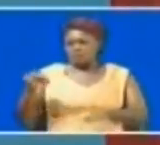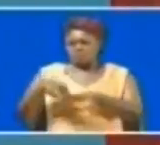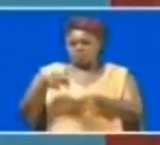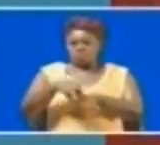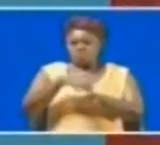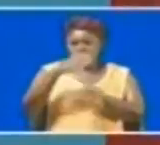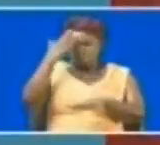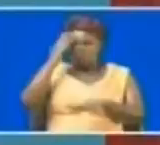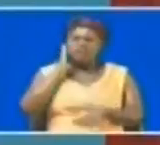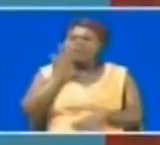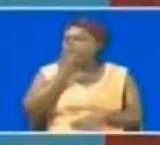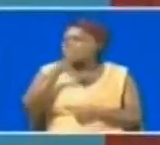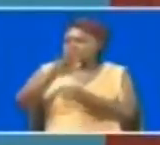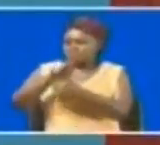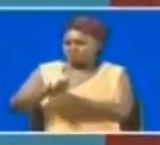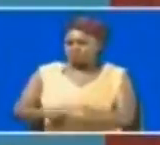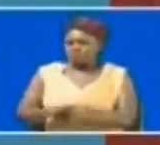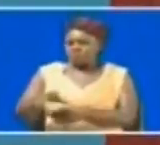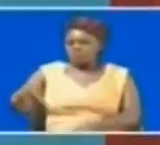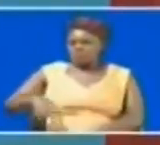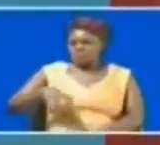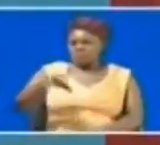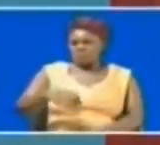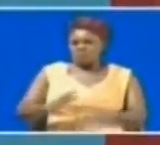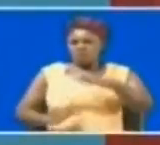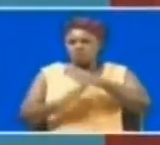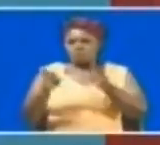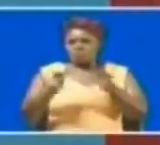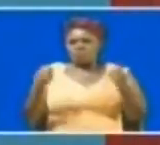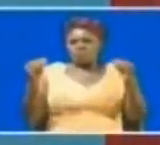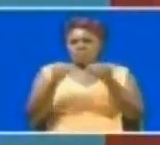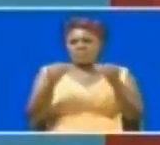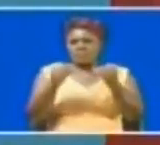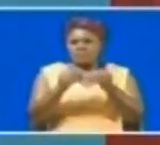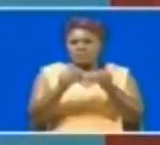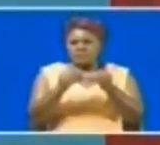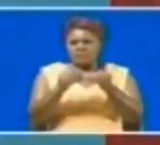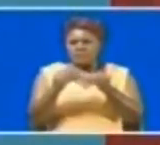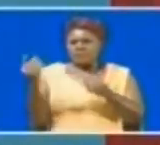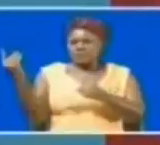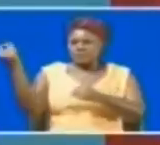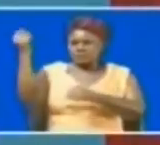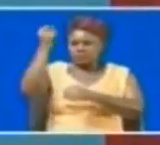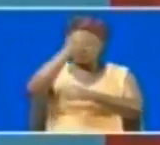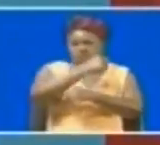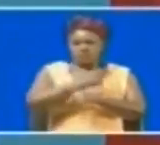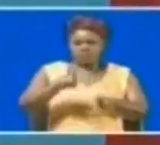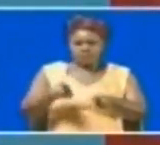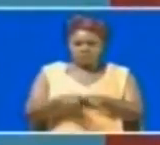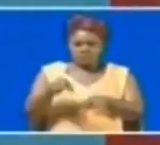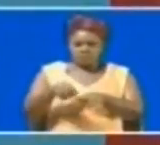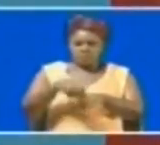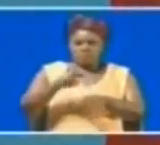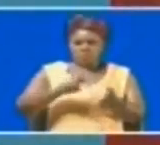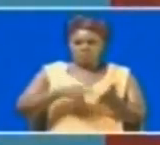over claims of racial bias. The supermarket's top management was holed up in a meeting for the better part of the day, even as Sonko